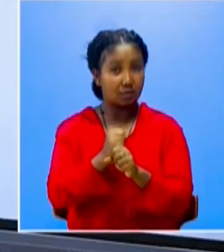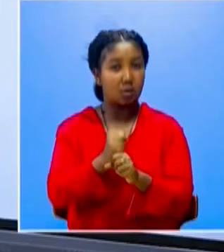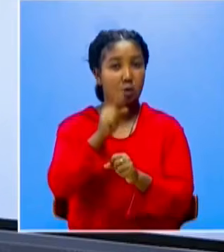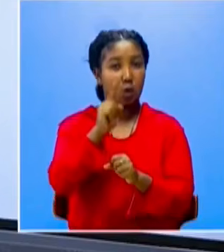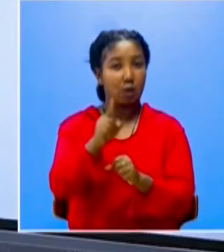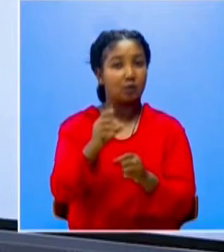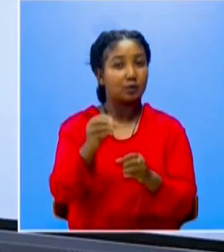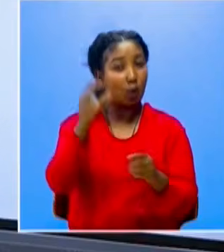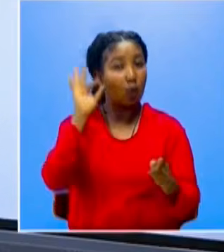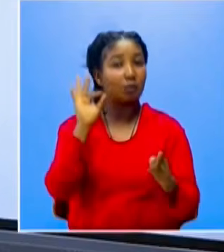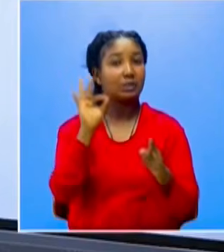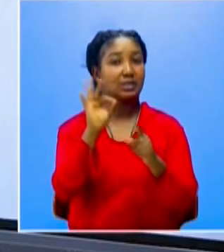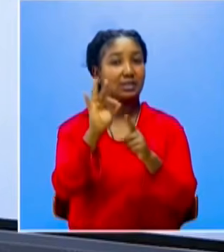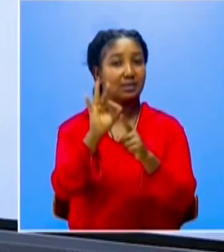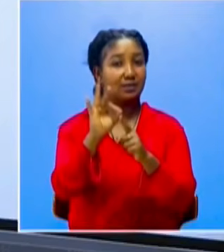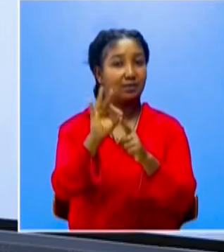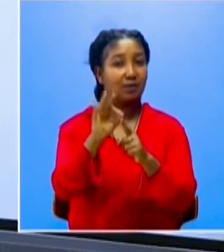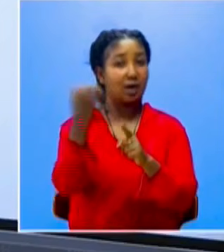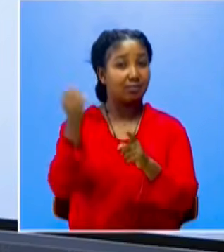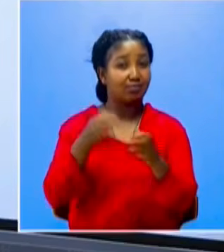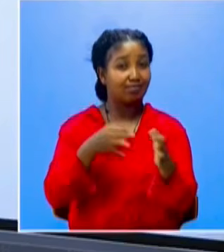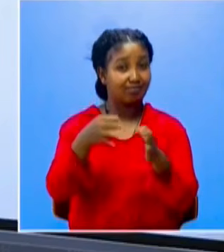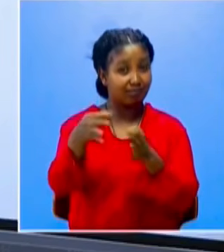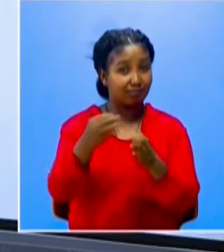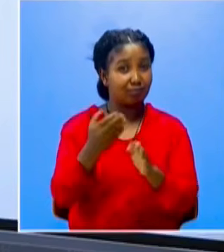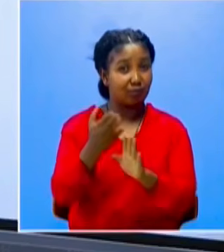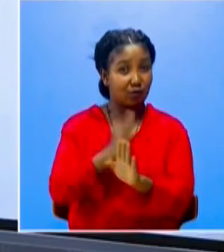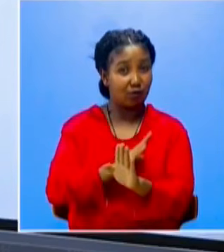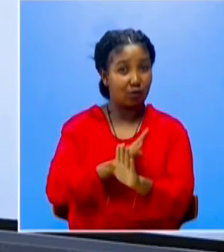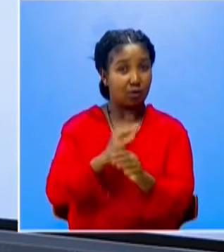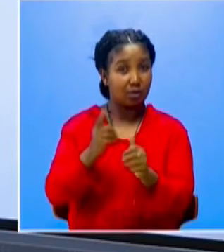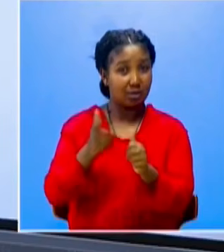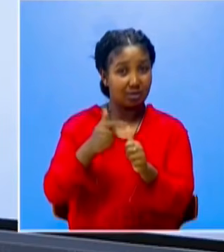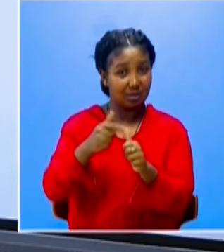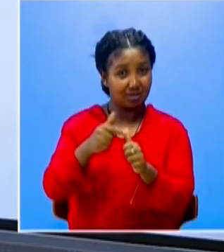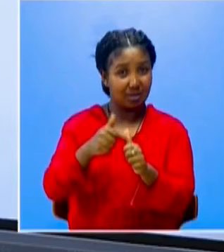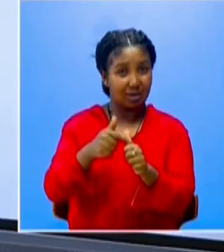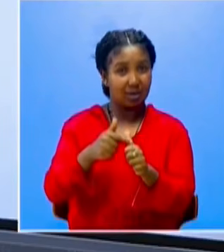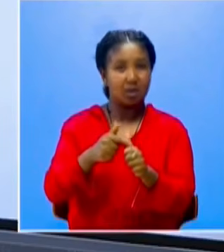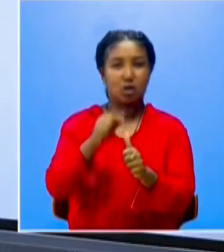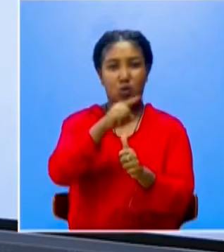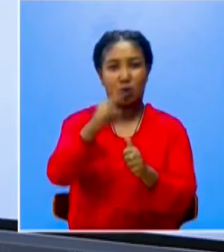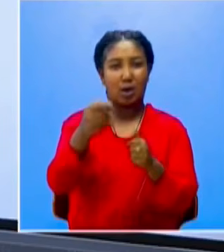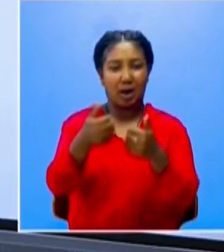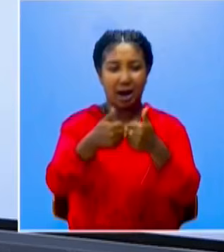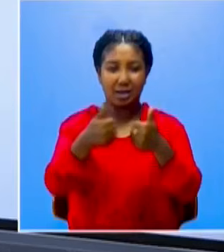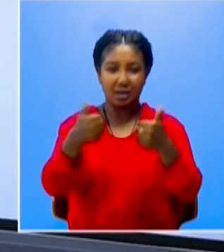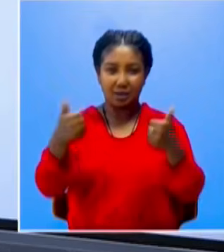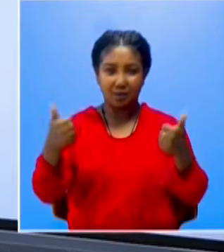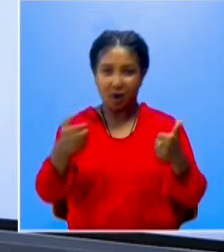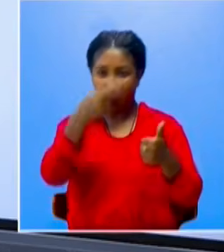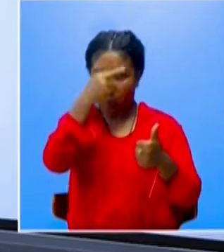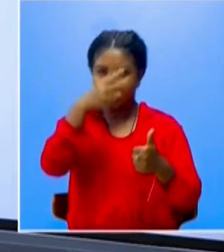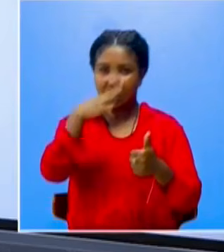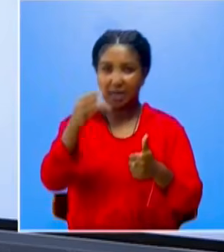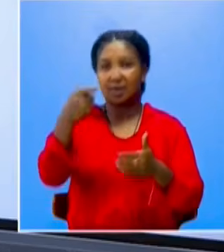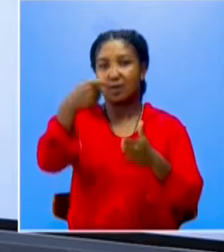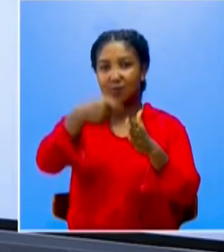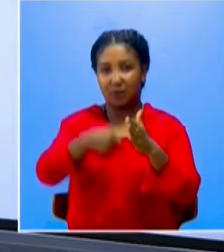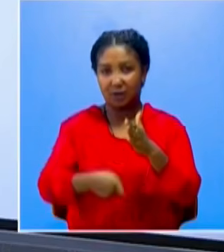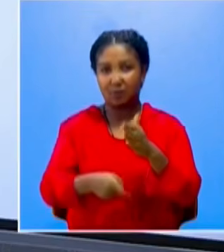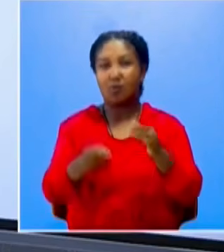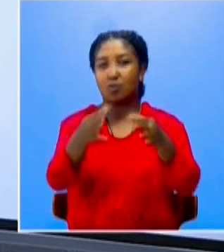the objectives that I told you earlier before I begin the lesson is what? You can identify a cause and effect